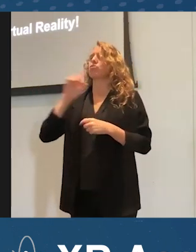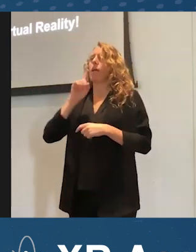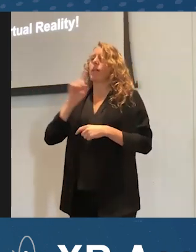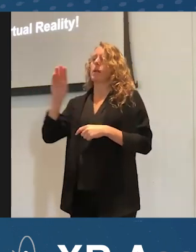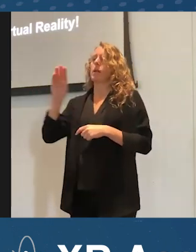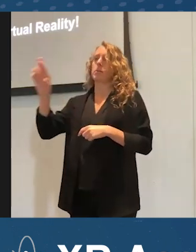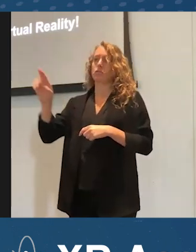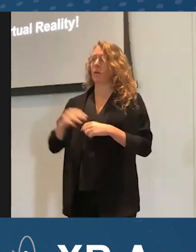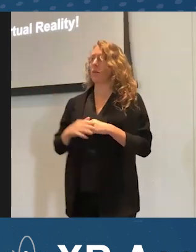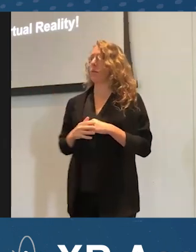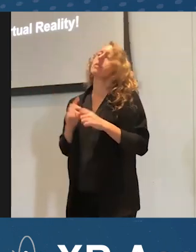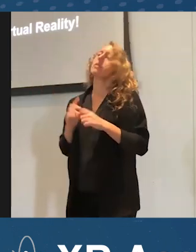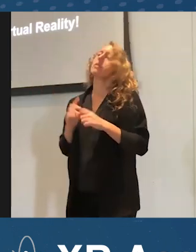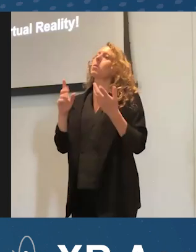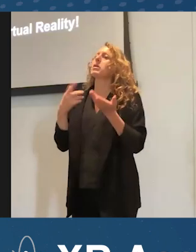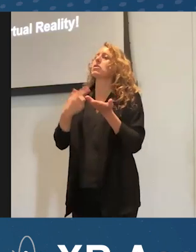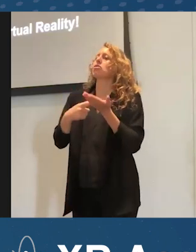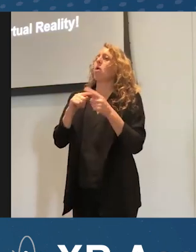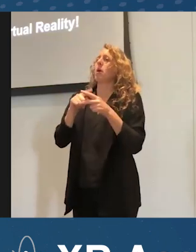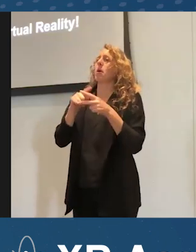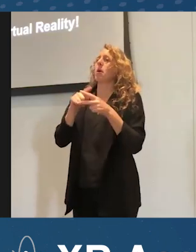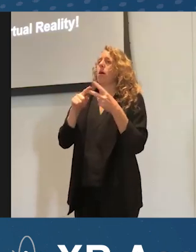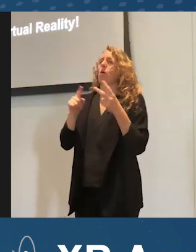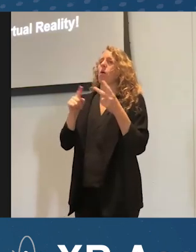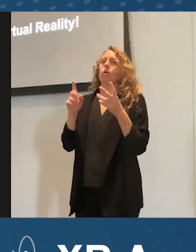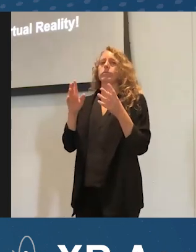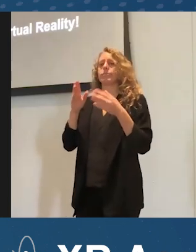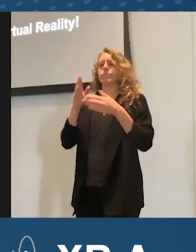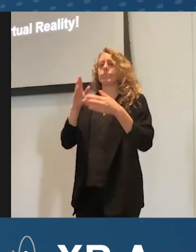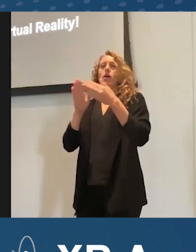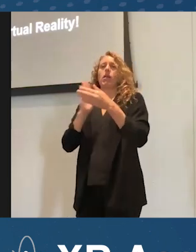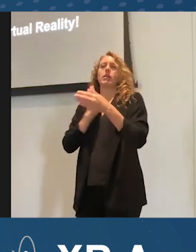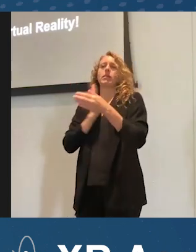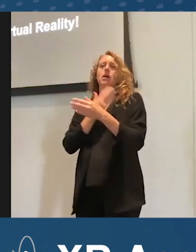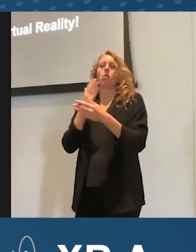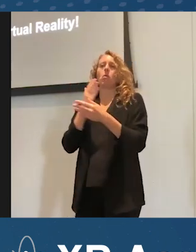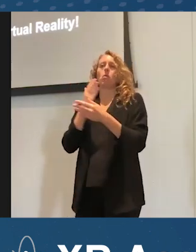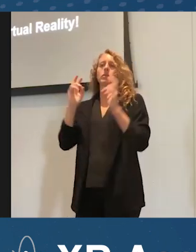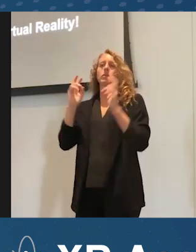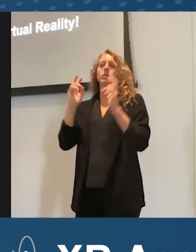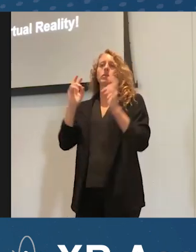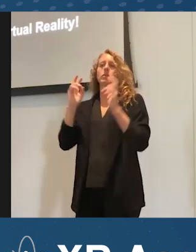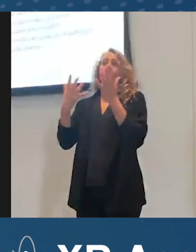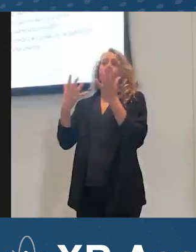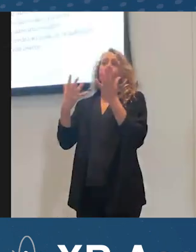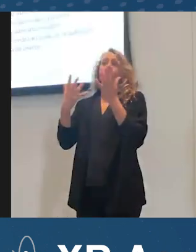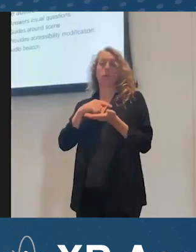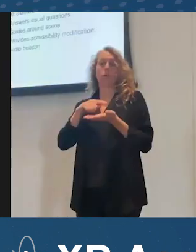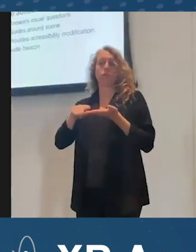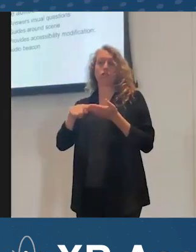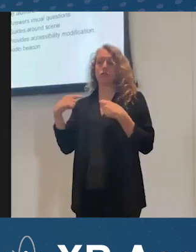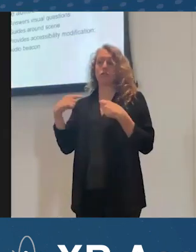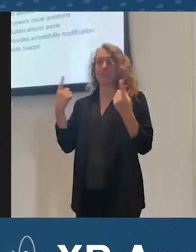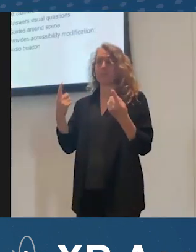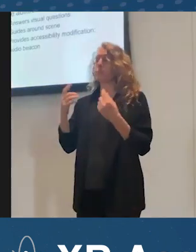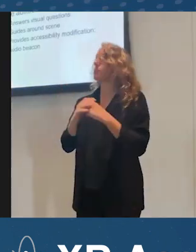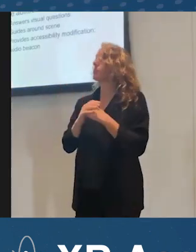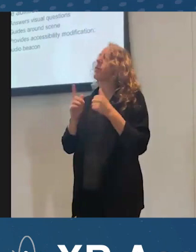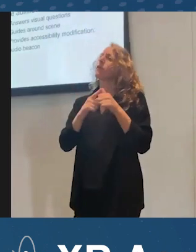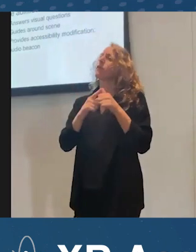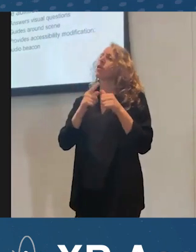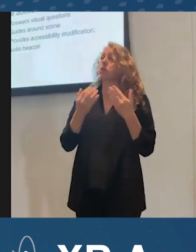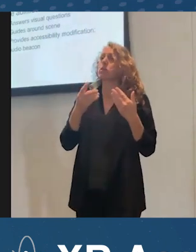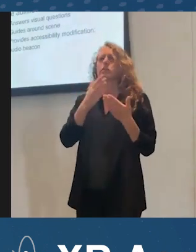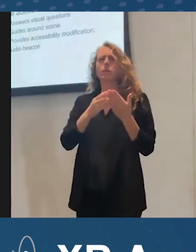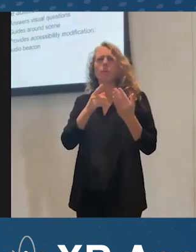those works to kind of cap off this little research talk for you guys. Now, first of all, first project we'll talk about, some of you